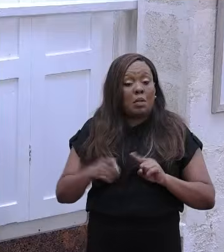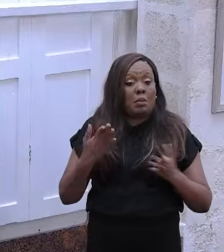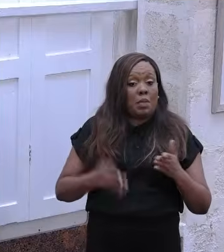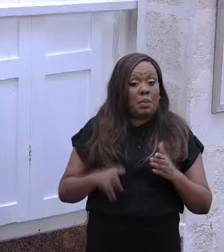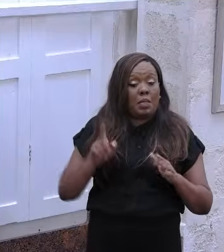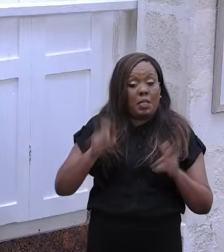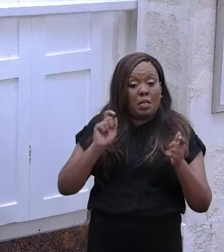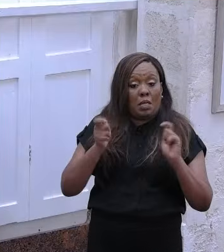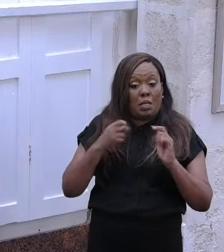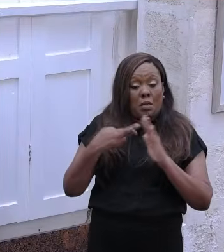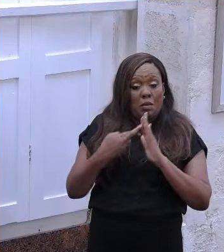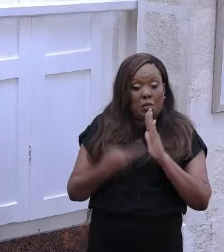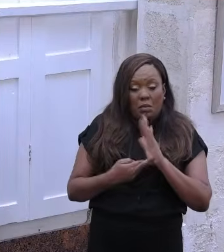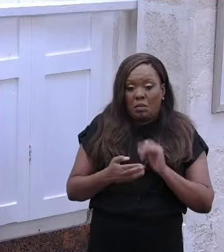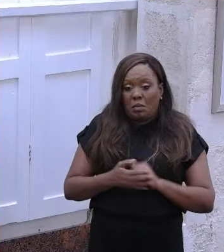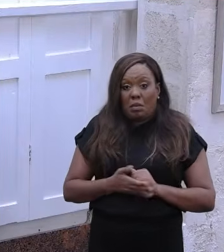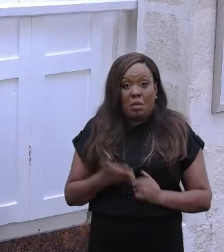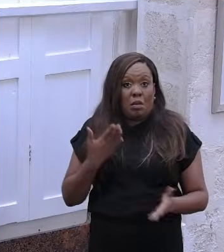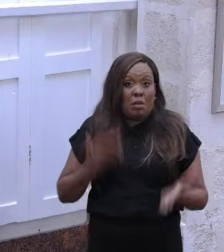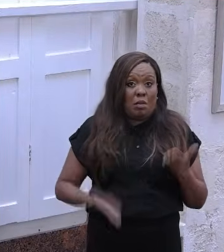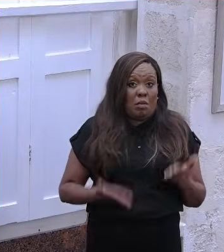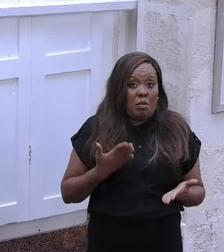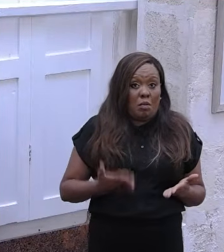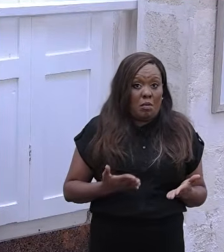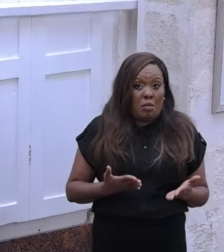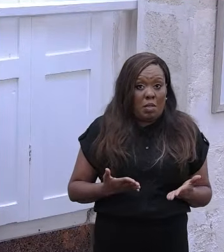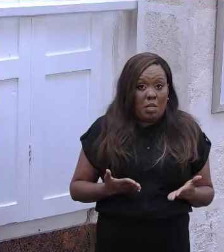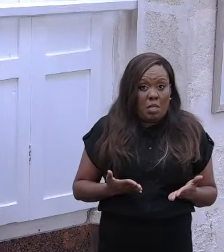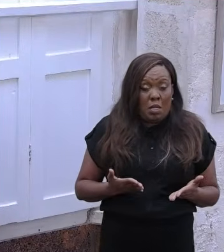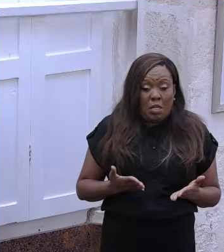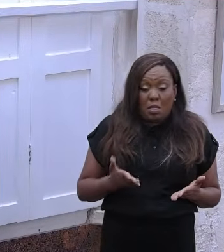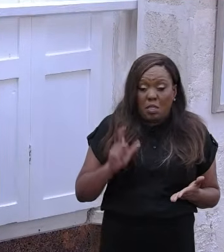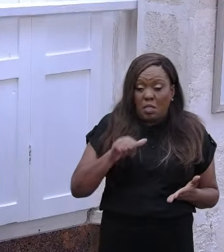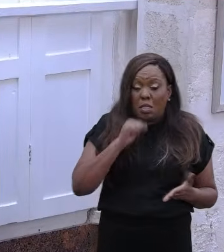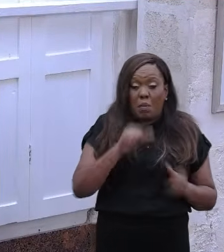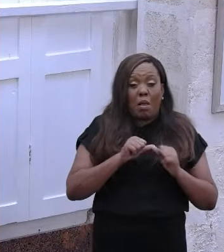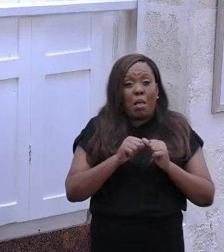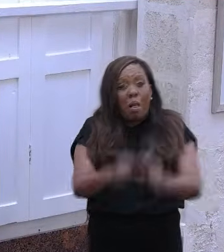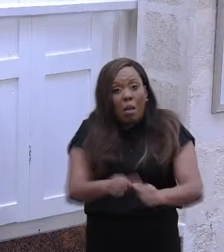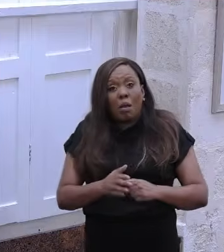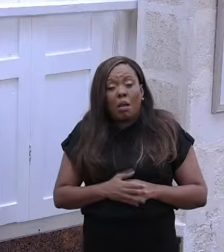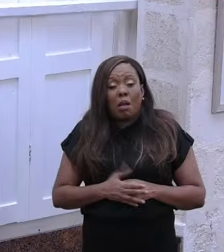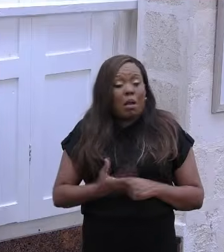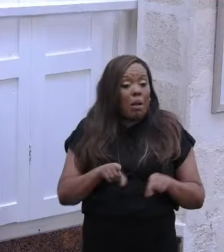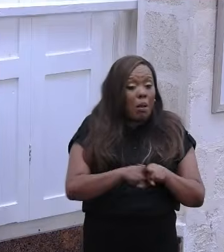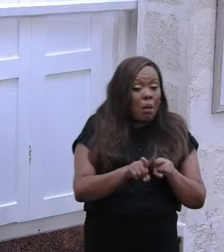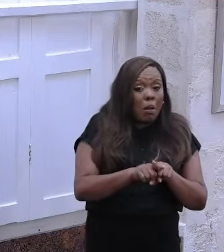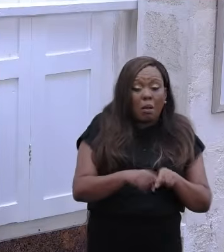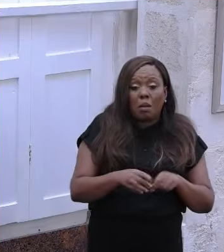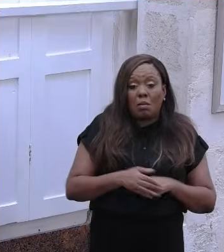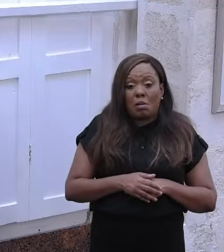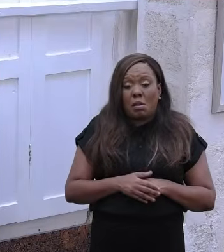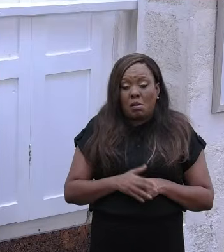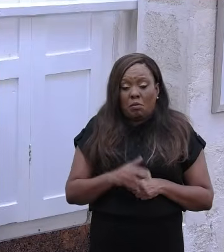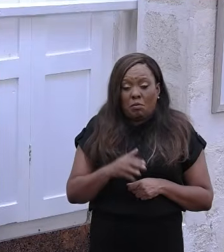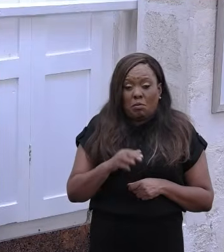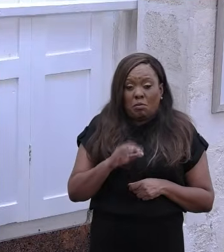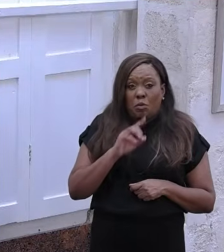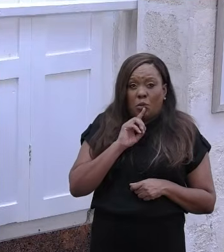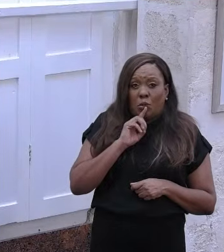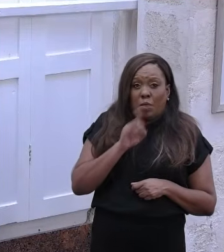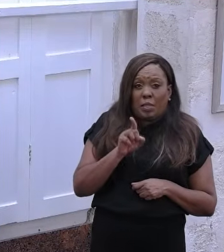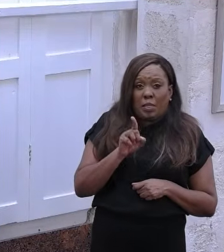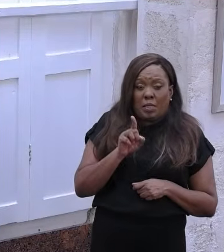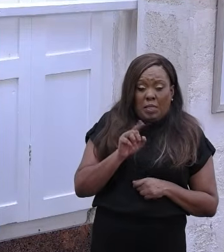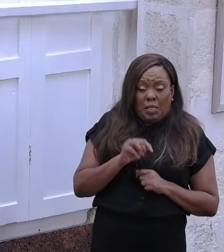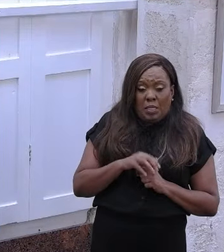to be 1, complicated, 2, too lengthy, and 3, tied to